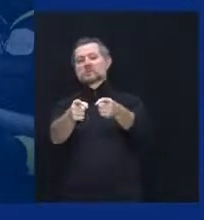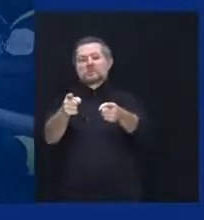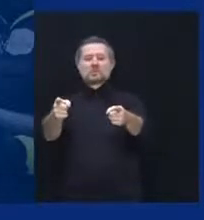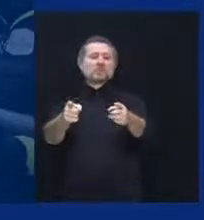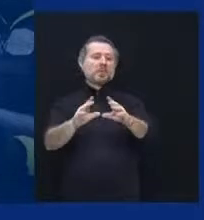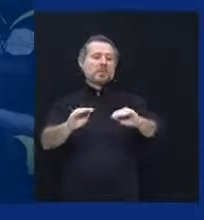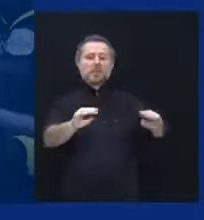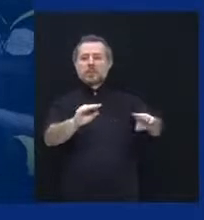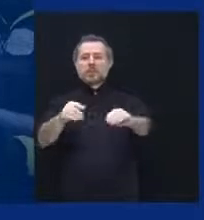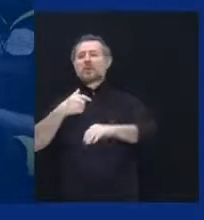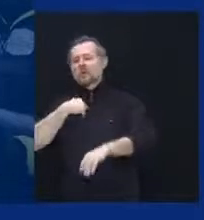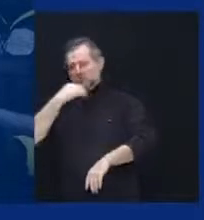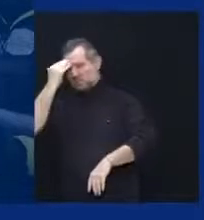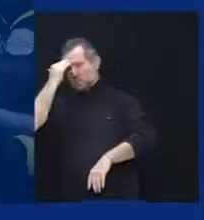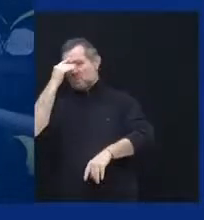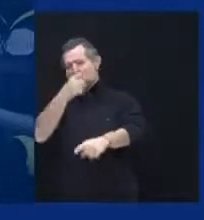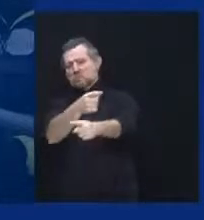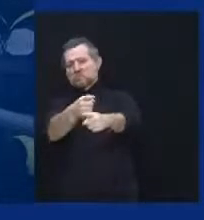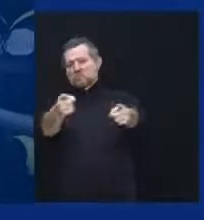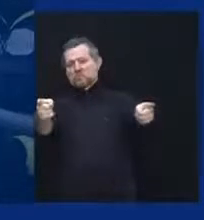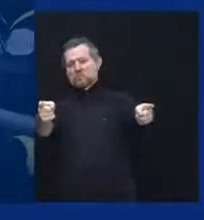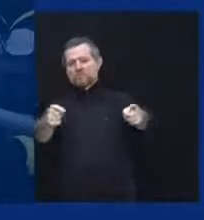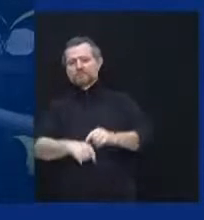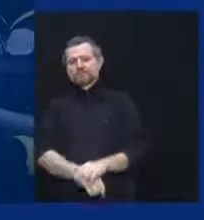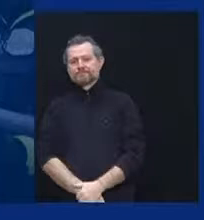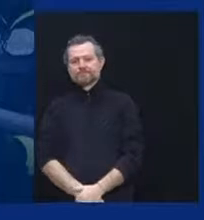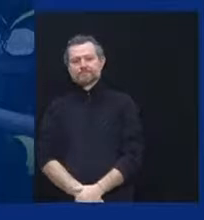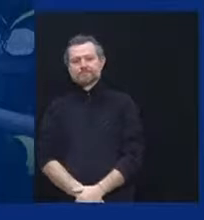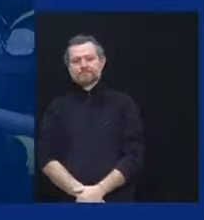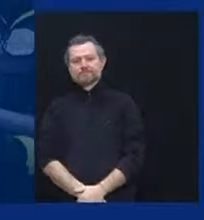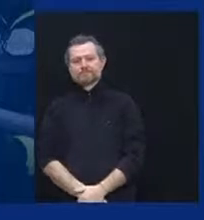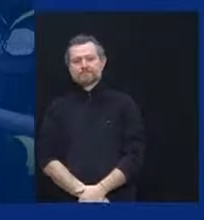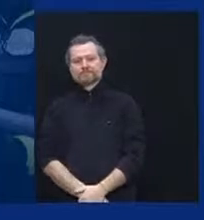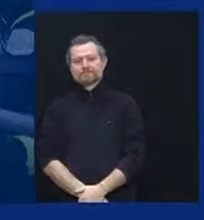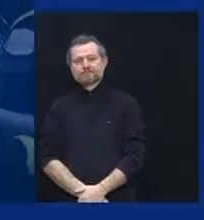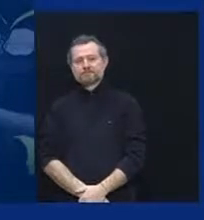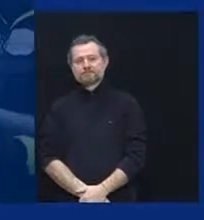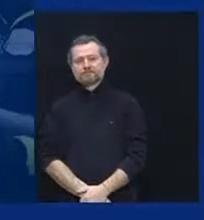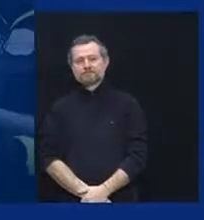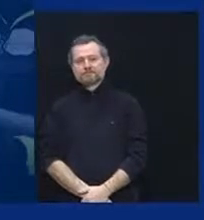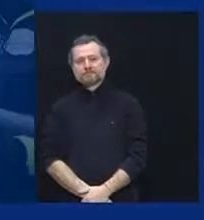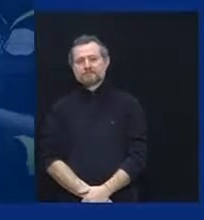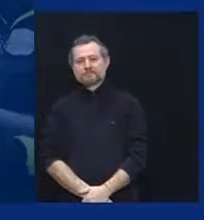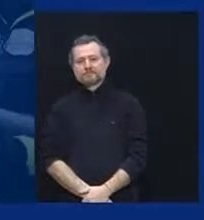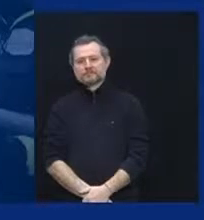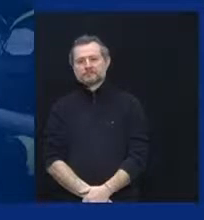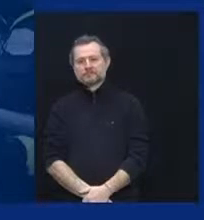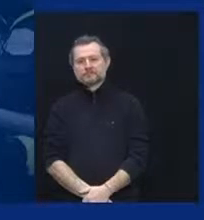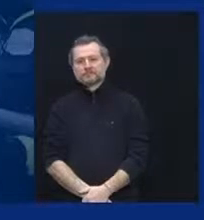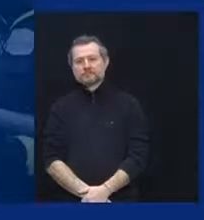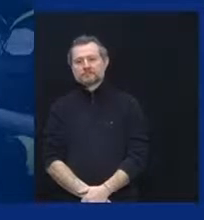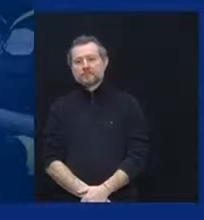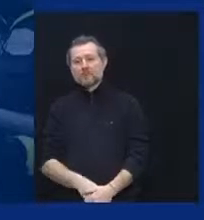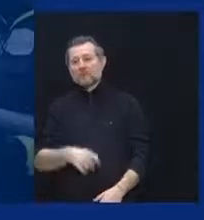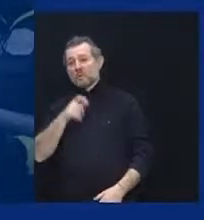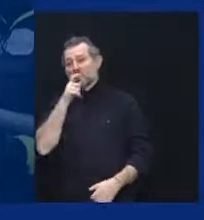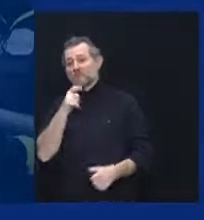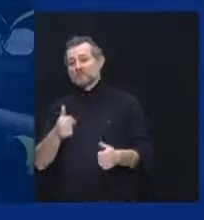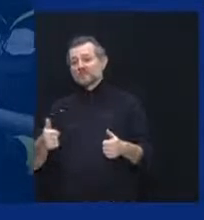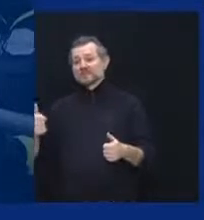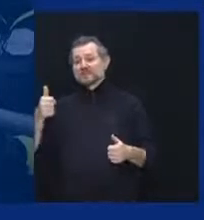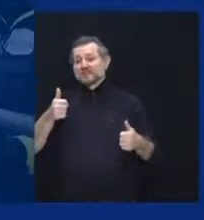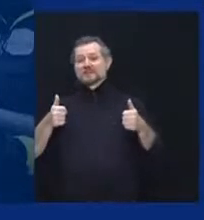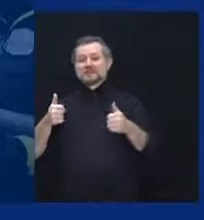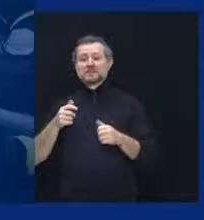you are and who you work for. And any decent elected official, I don't care, Democrat